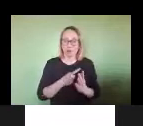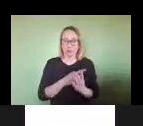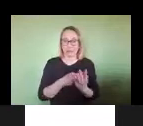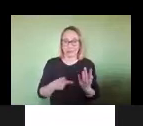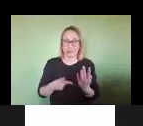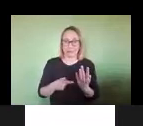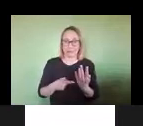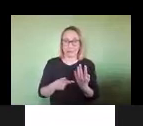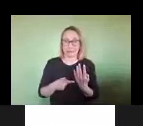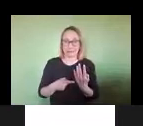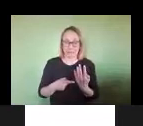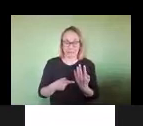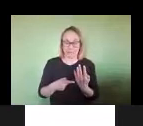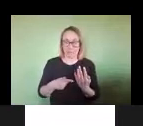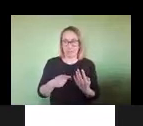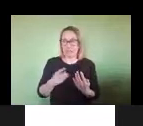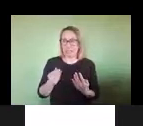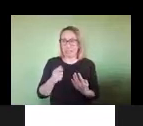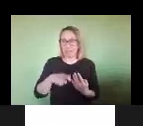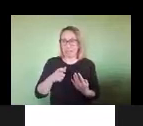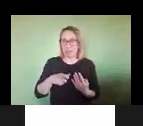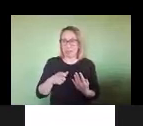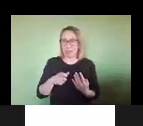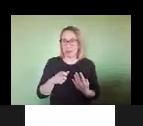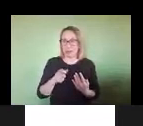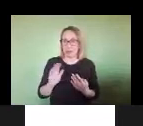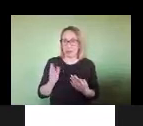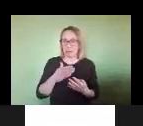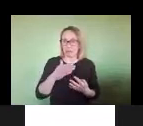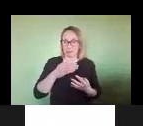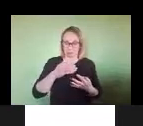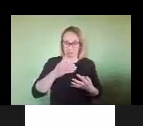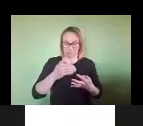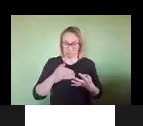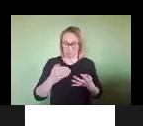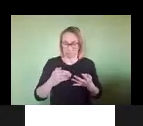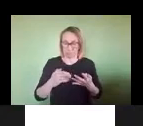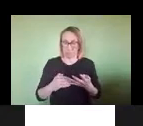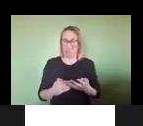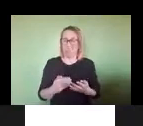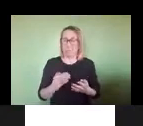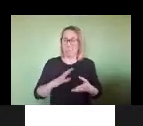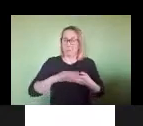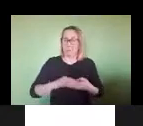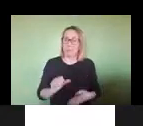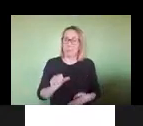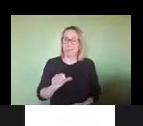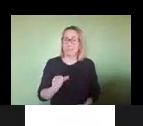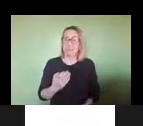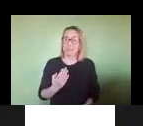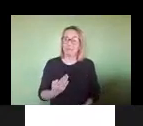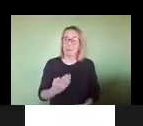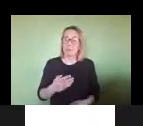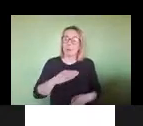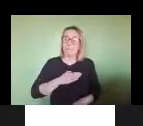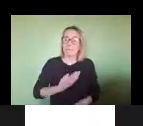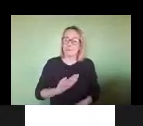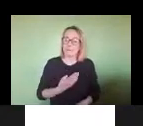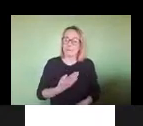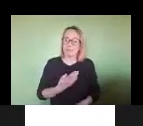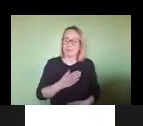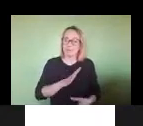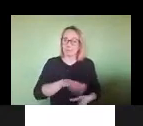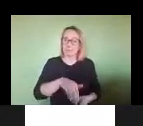was people that went from one project to another, we had 64 people from 64 members, you know,